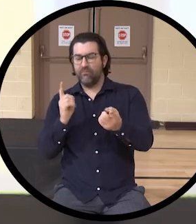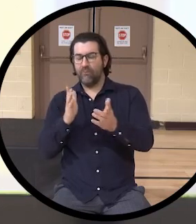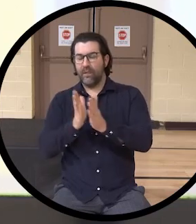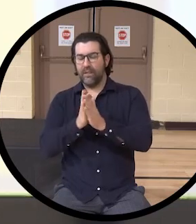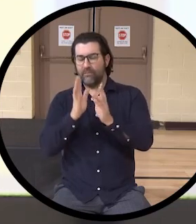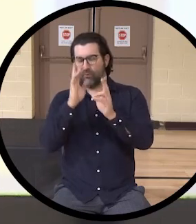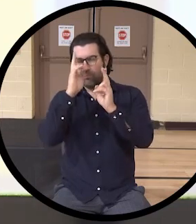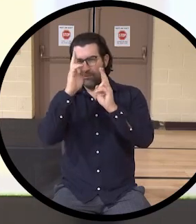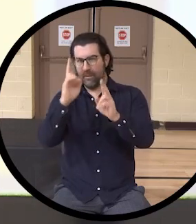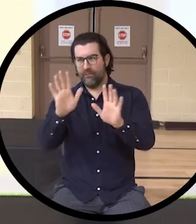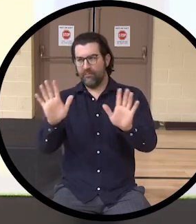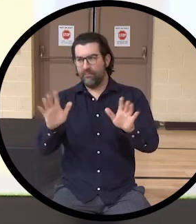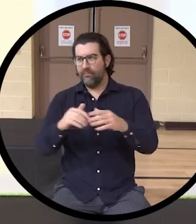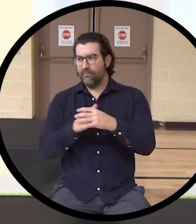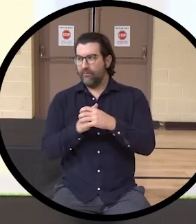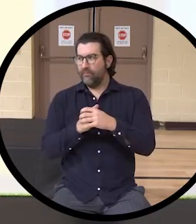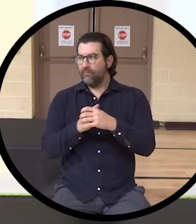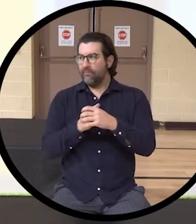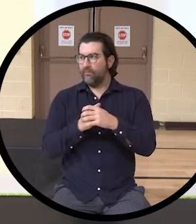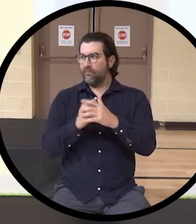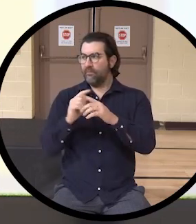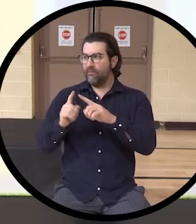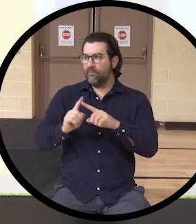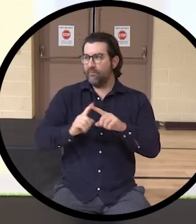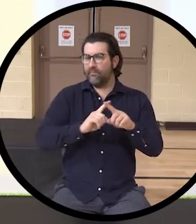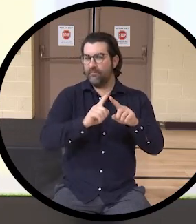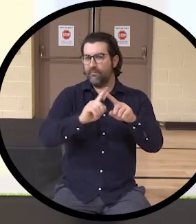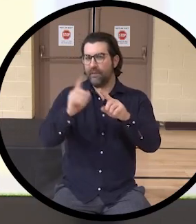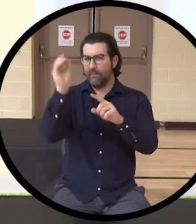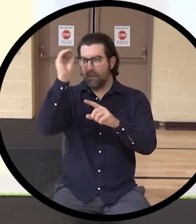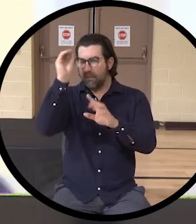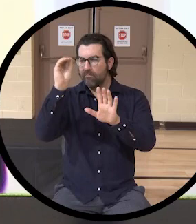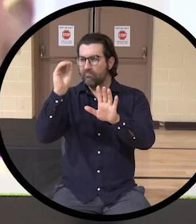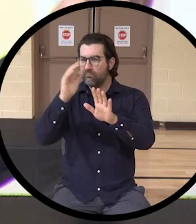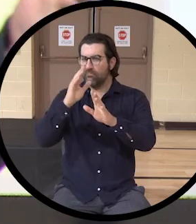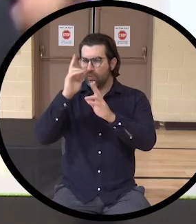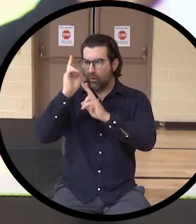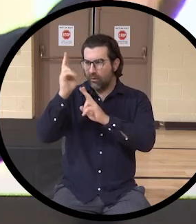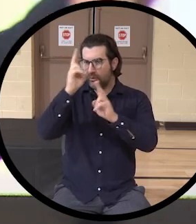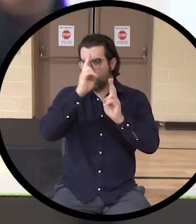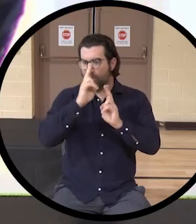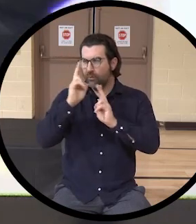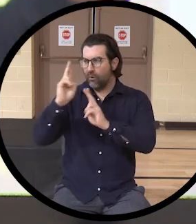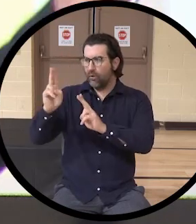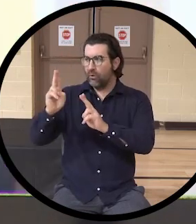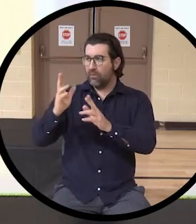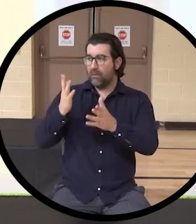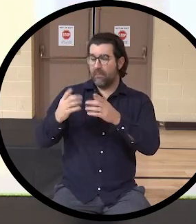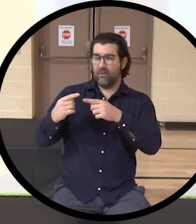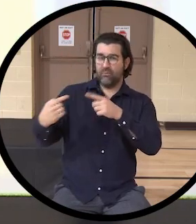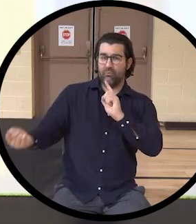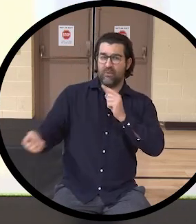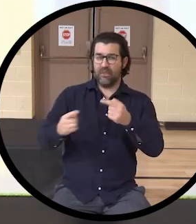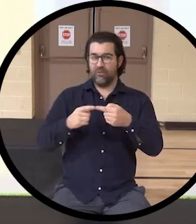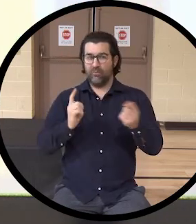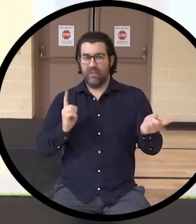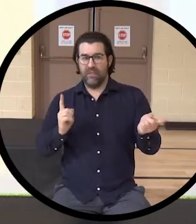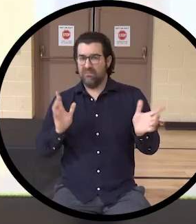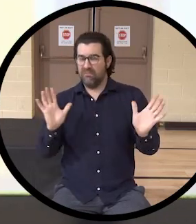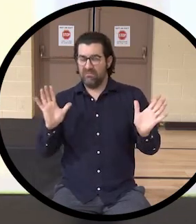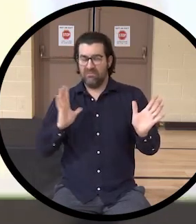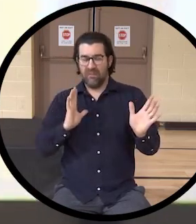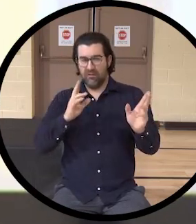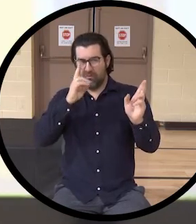manner. Appreciate differences of opinion in the room. You and your neighbor may feel totally different about what you're going to see